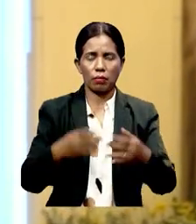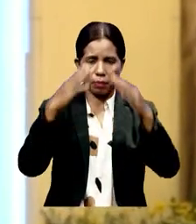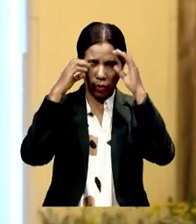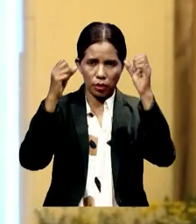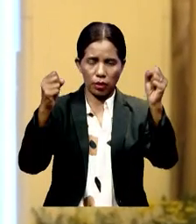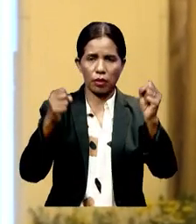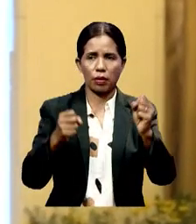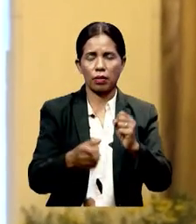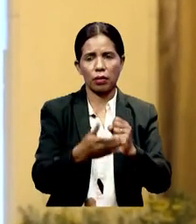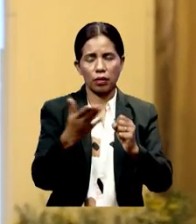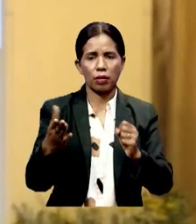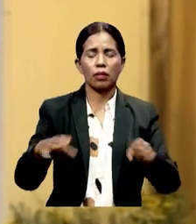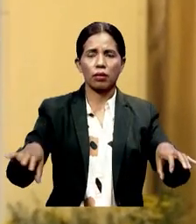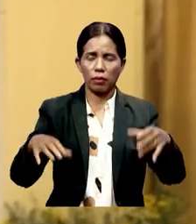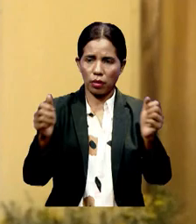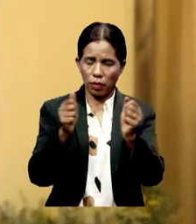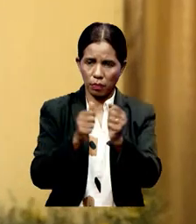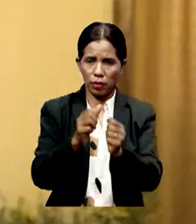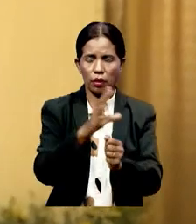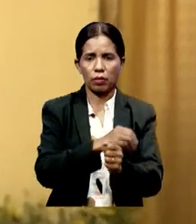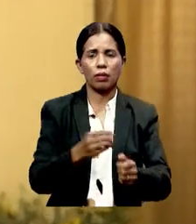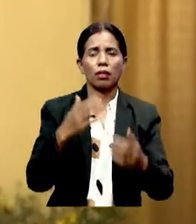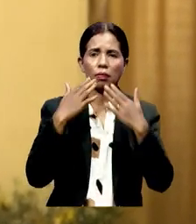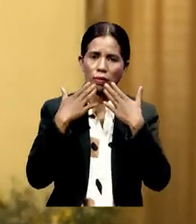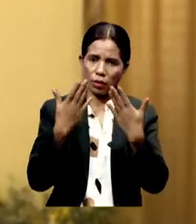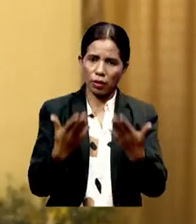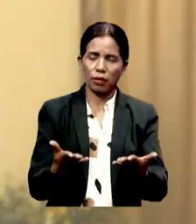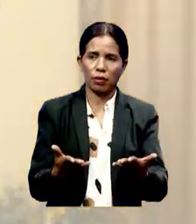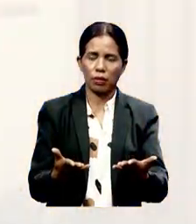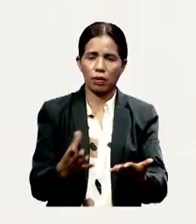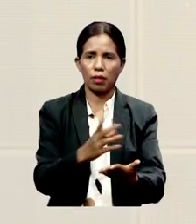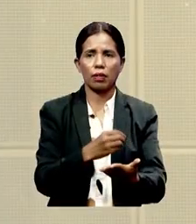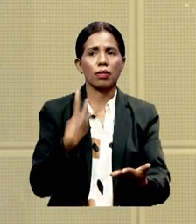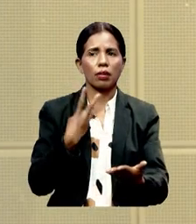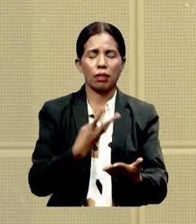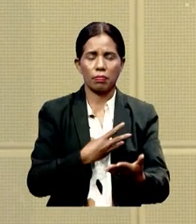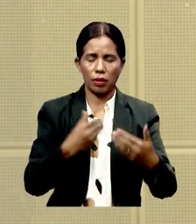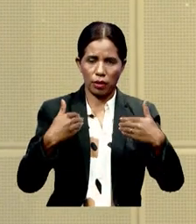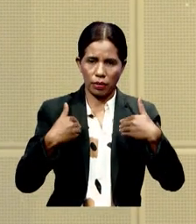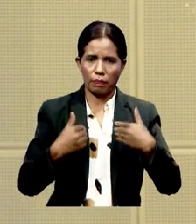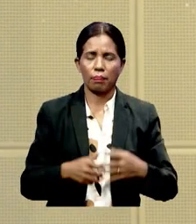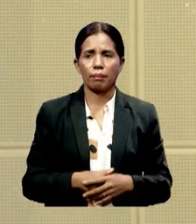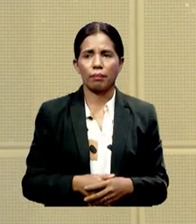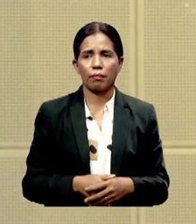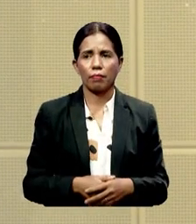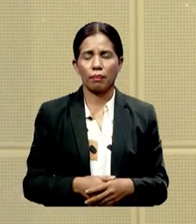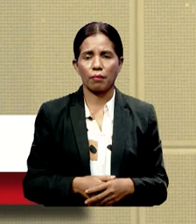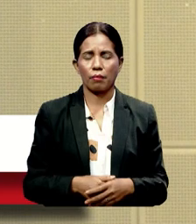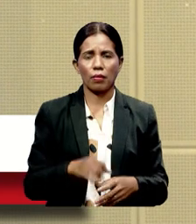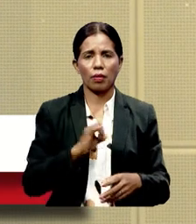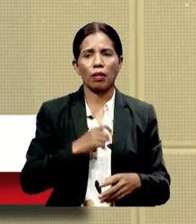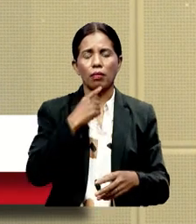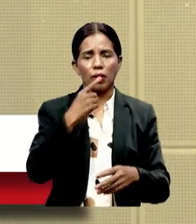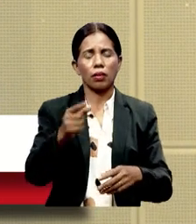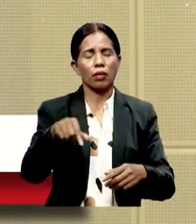and your way of working is an inspiration, I think, to many of us who have had that privilege. I also want to thank the